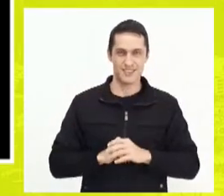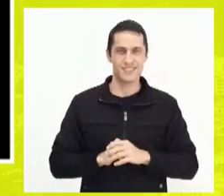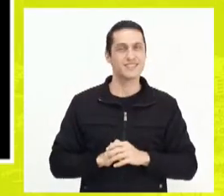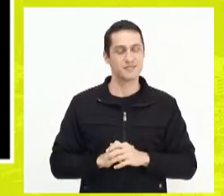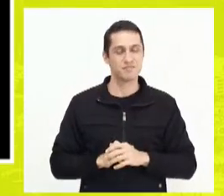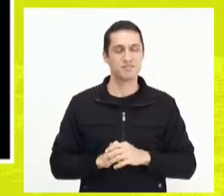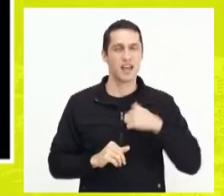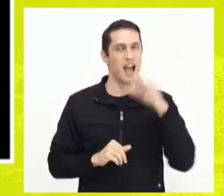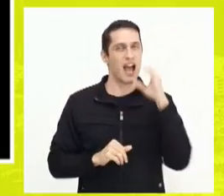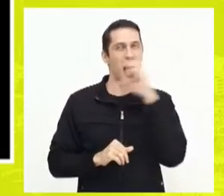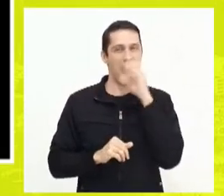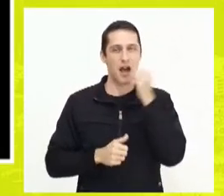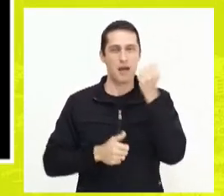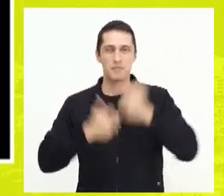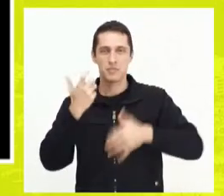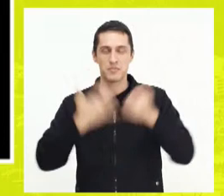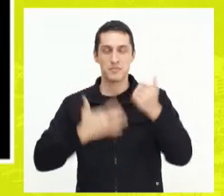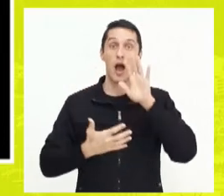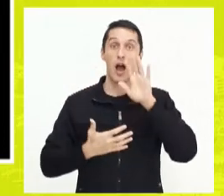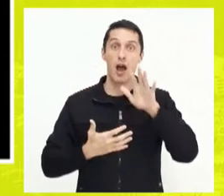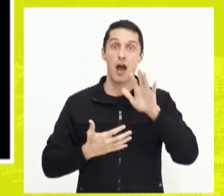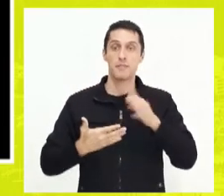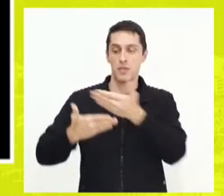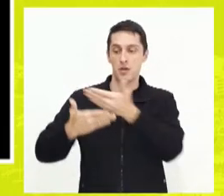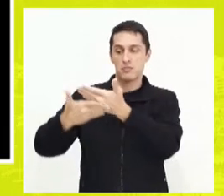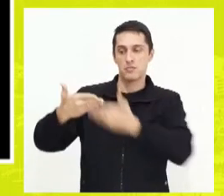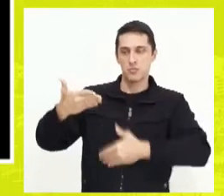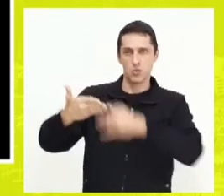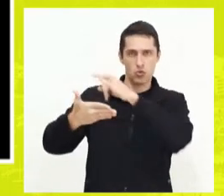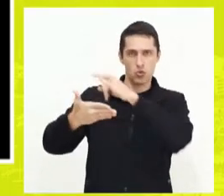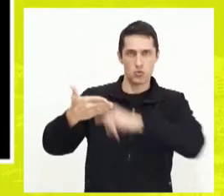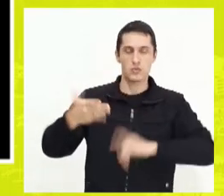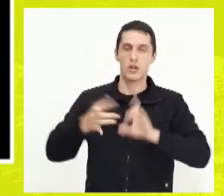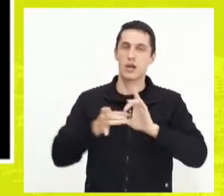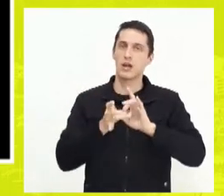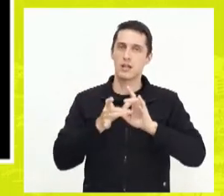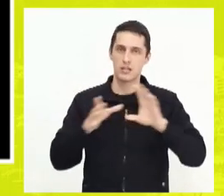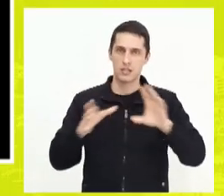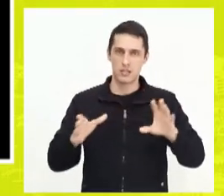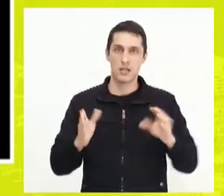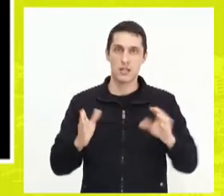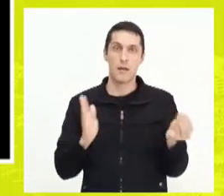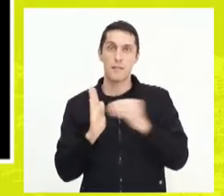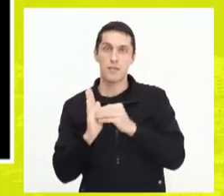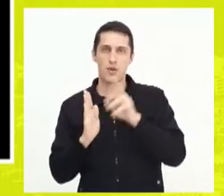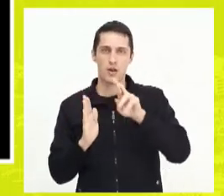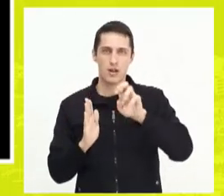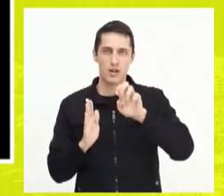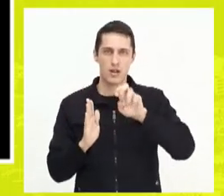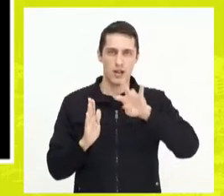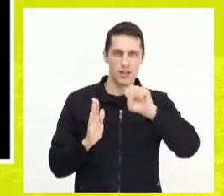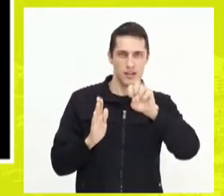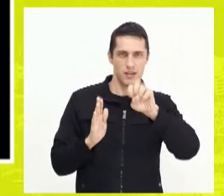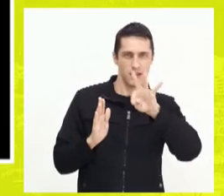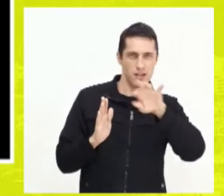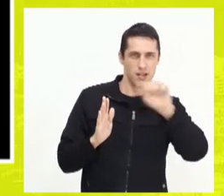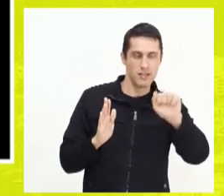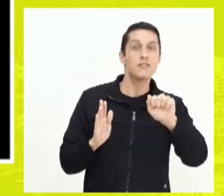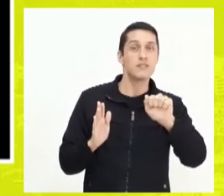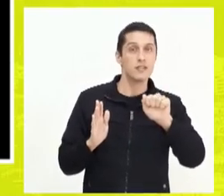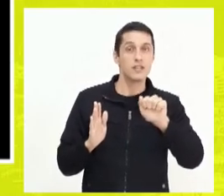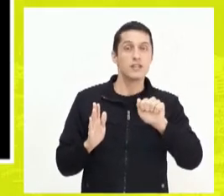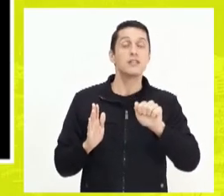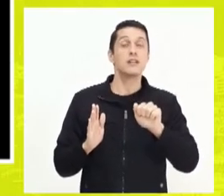myself clear but pretty much that's a summary of what i uh did and uh